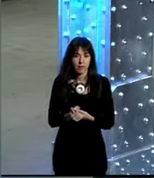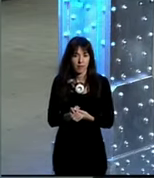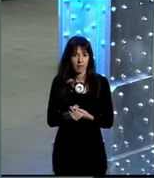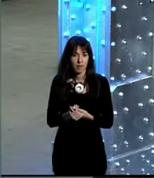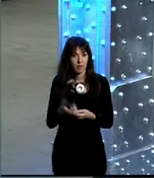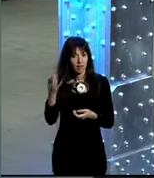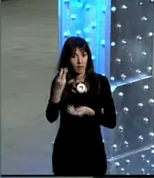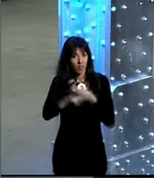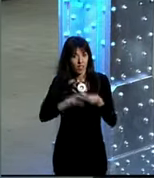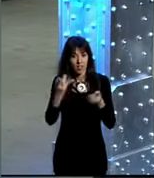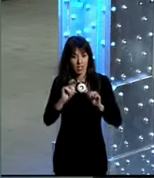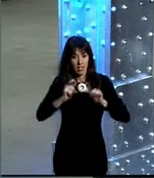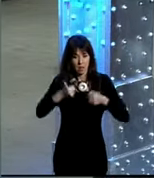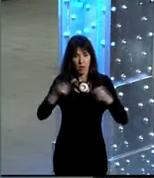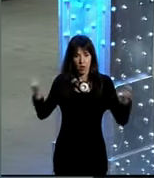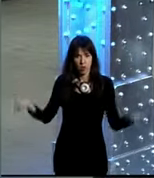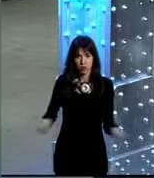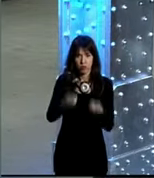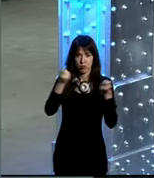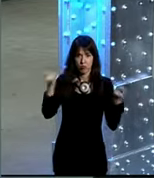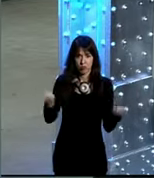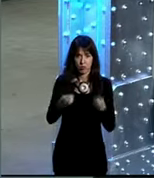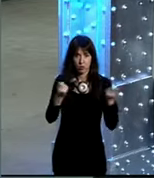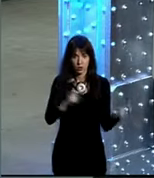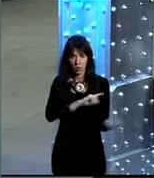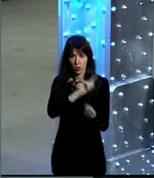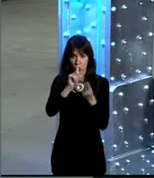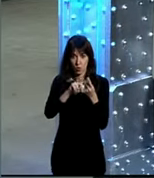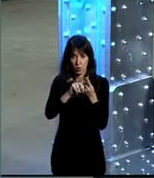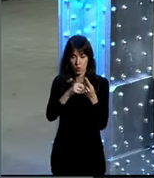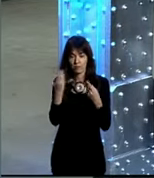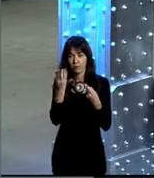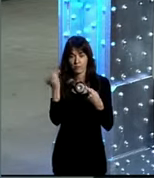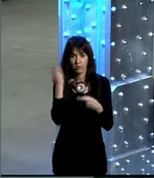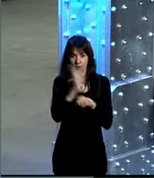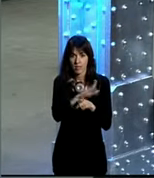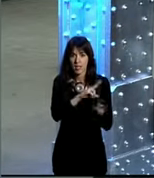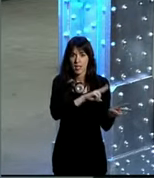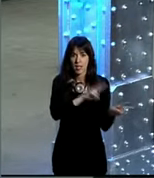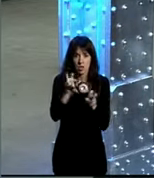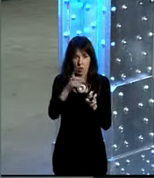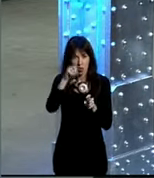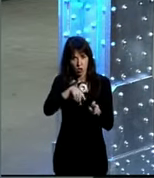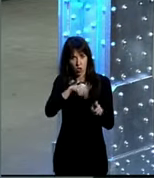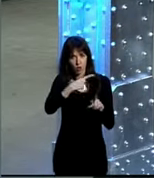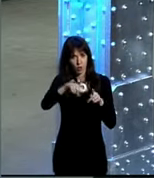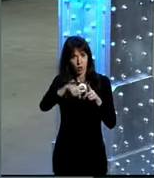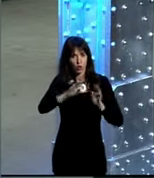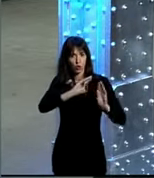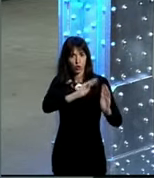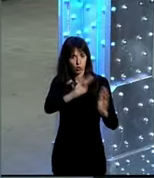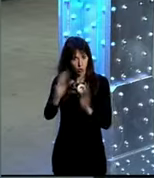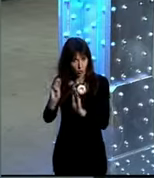would show these companies' innovations and products in a good light, of course. It should also make